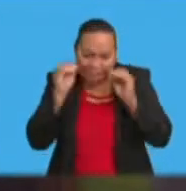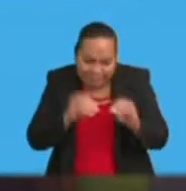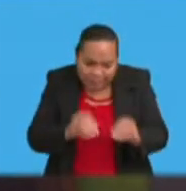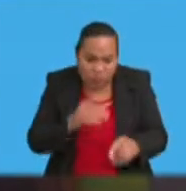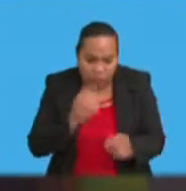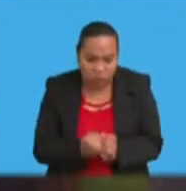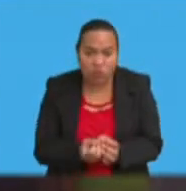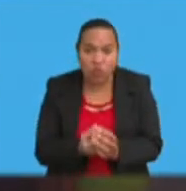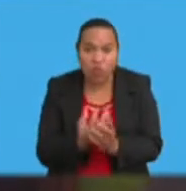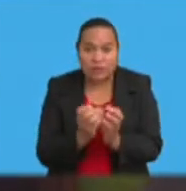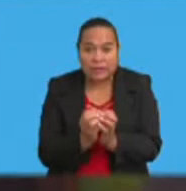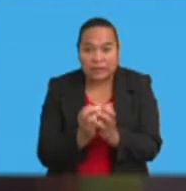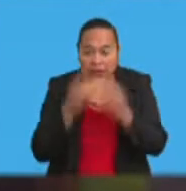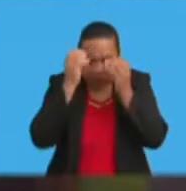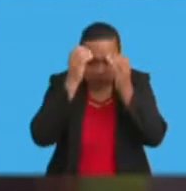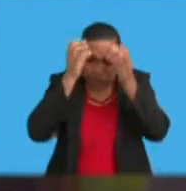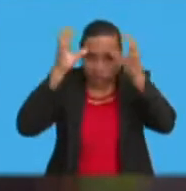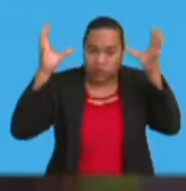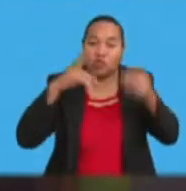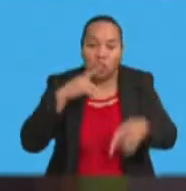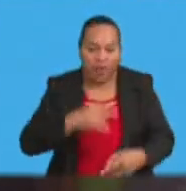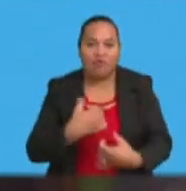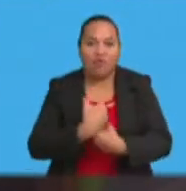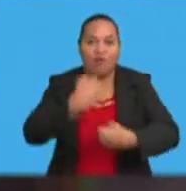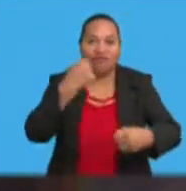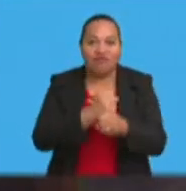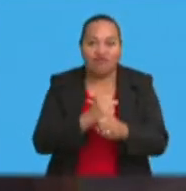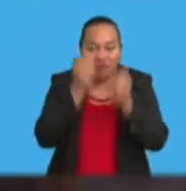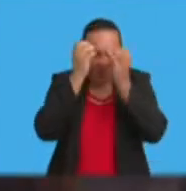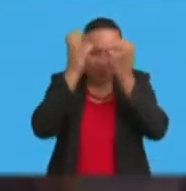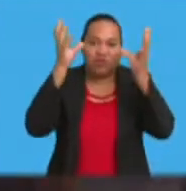flourish, and ultimately they'll be able to produce the kind of outputs that you want.